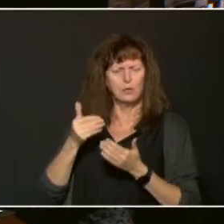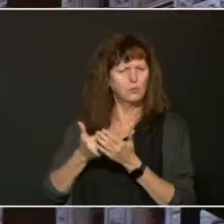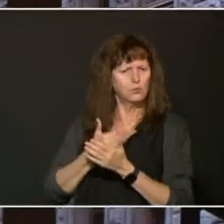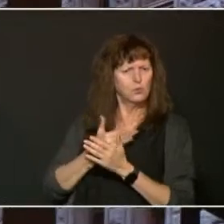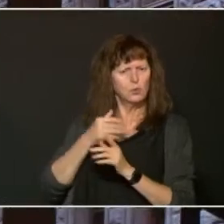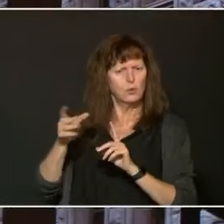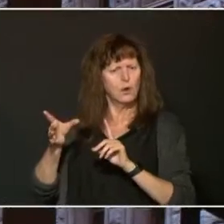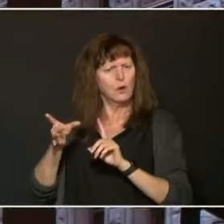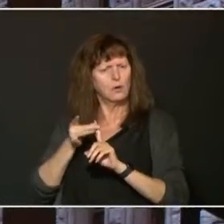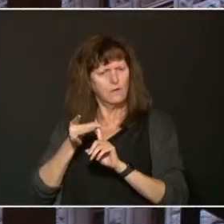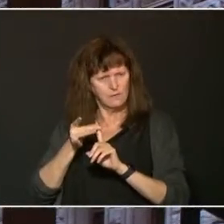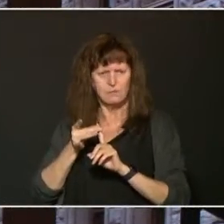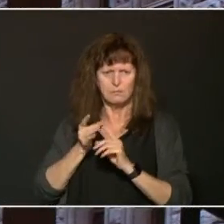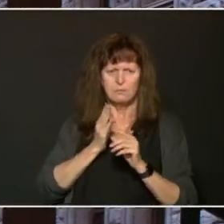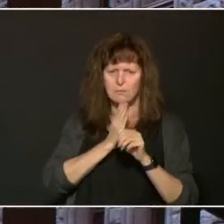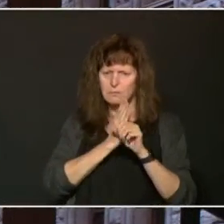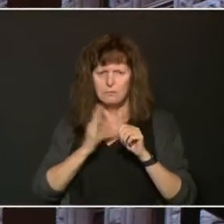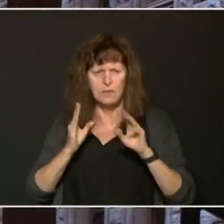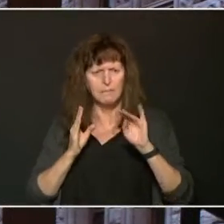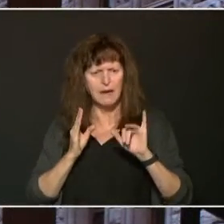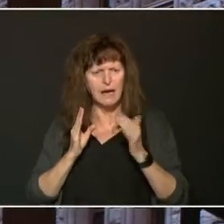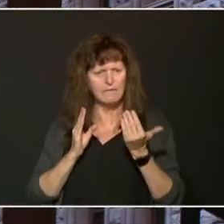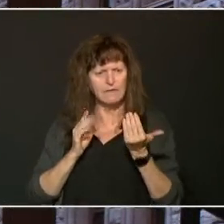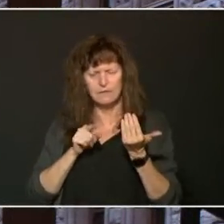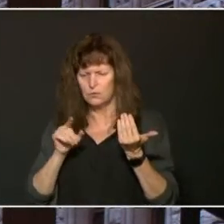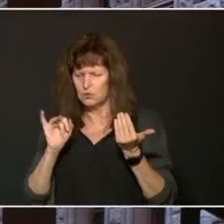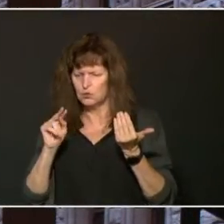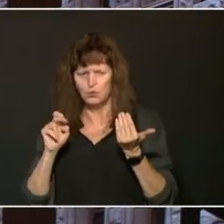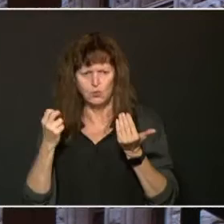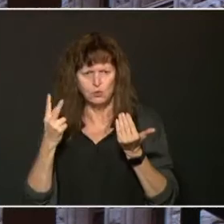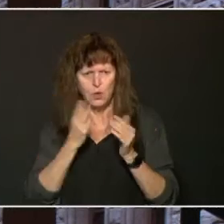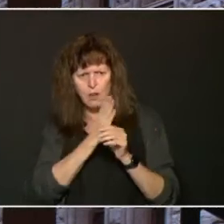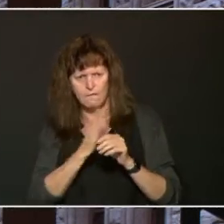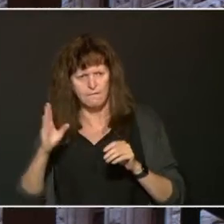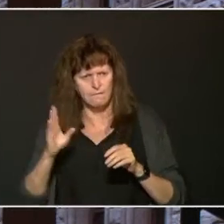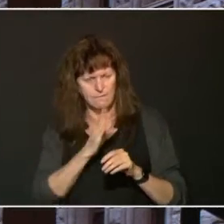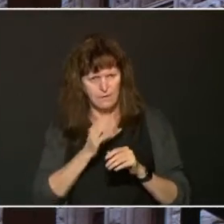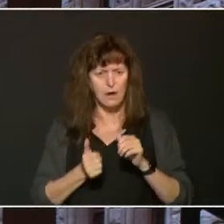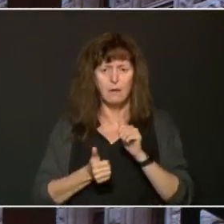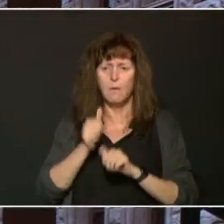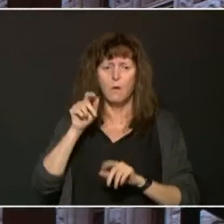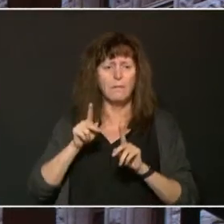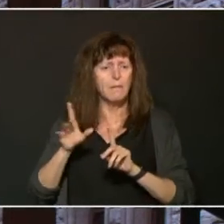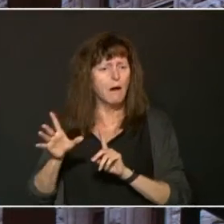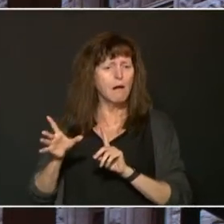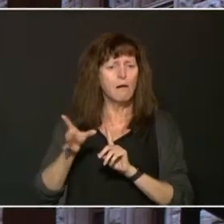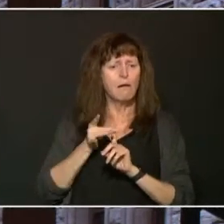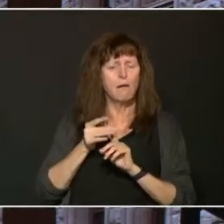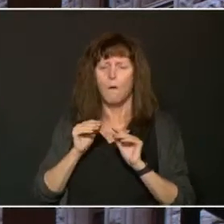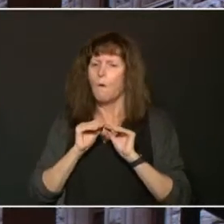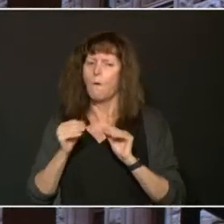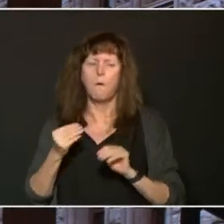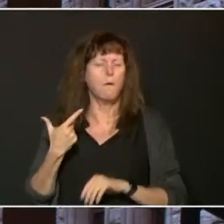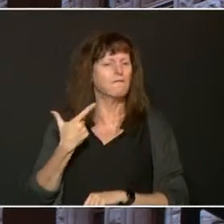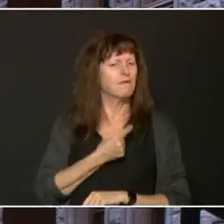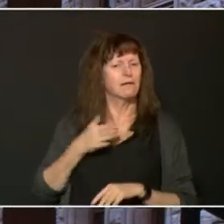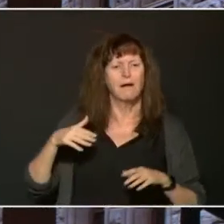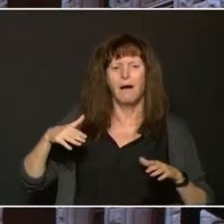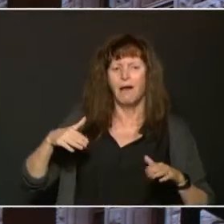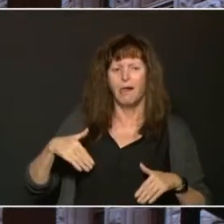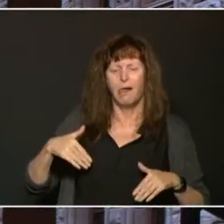12th were from people who weren't vaccinated. I think you might have mentioned some new data in your opening remarks, but I